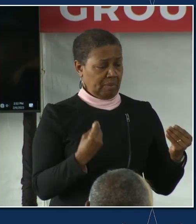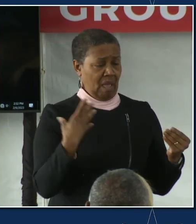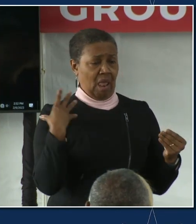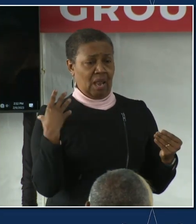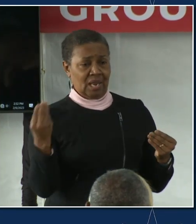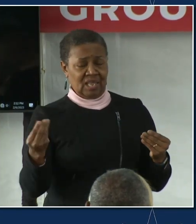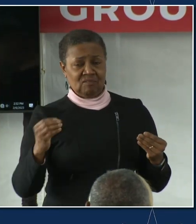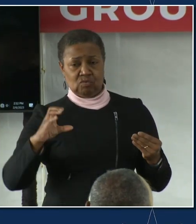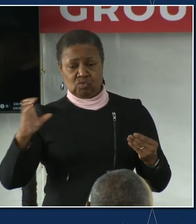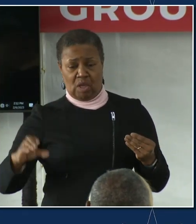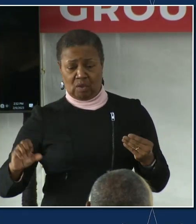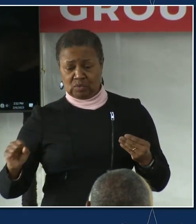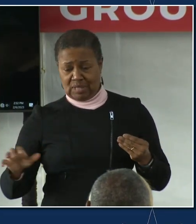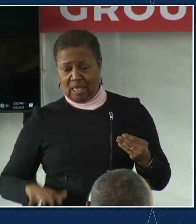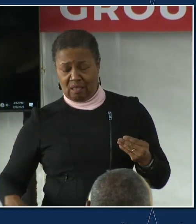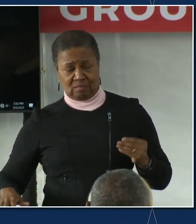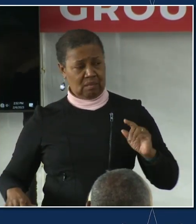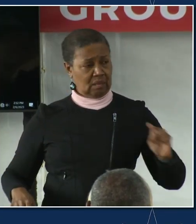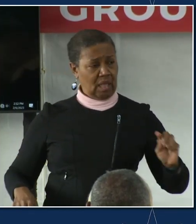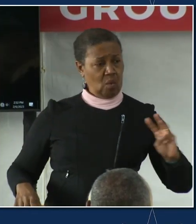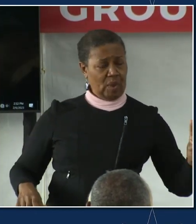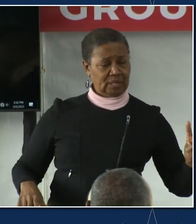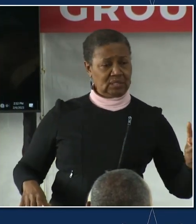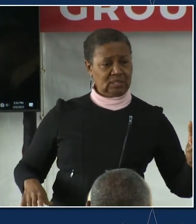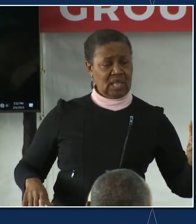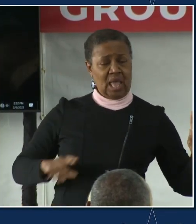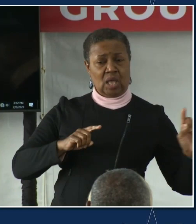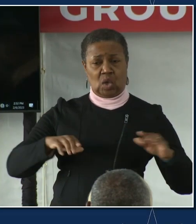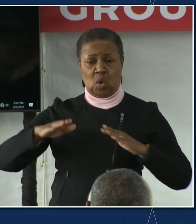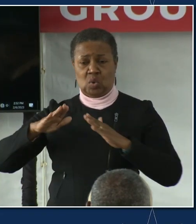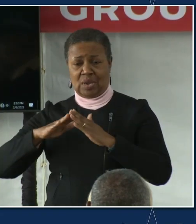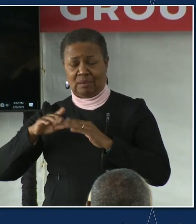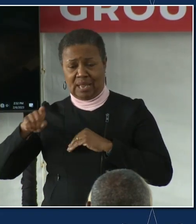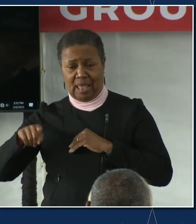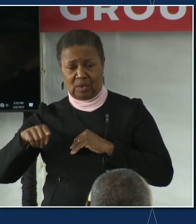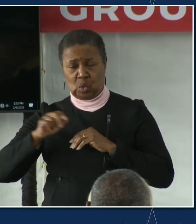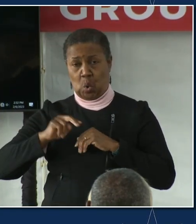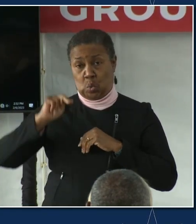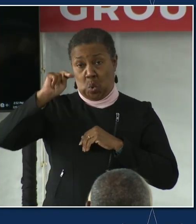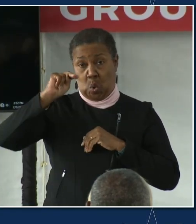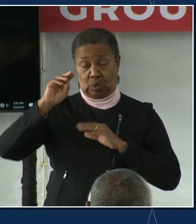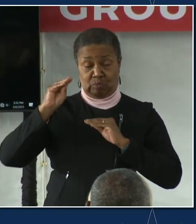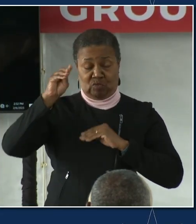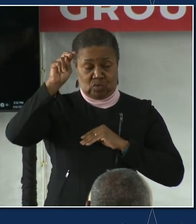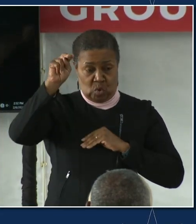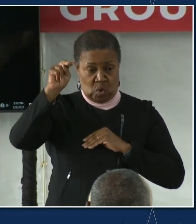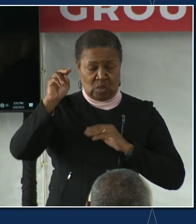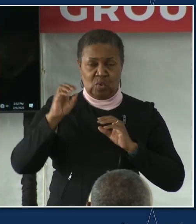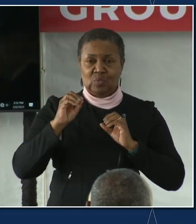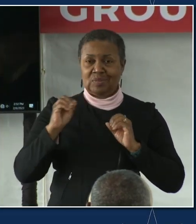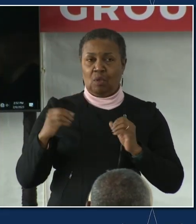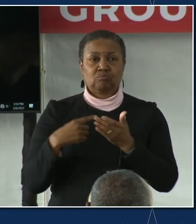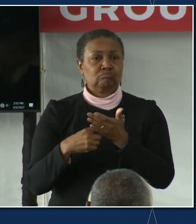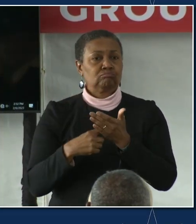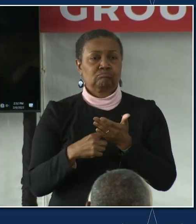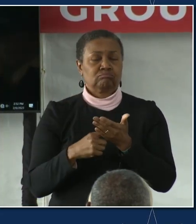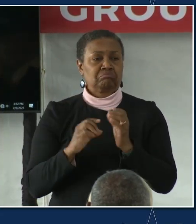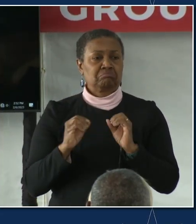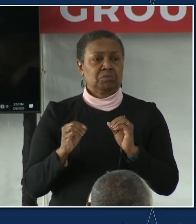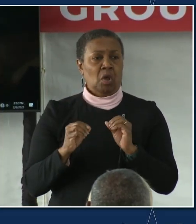Side and make their way downtown and north and Gold Coast and Lincoln Park without a lot of discussion